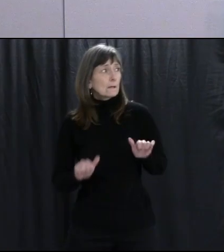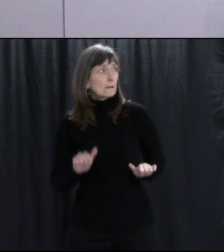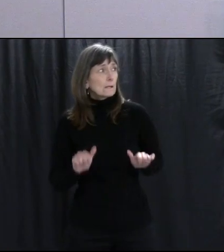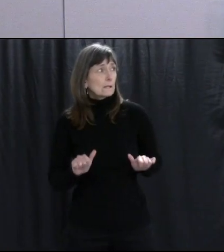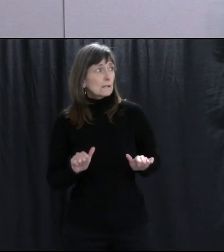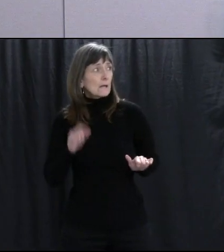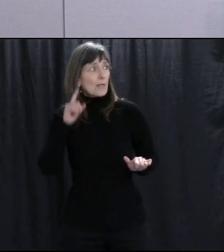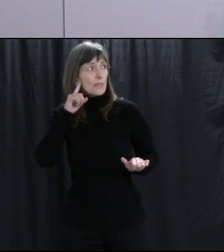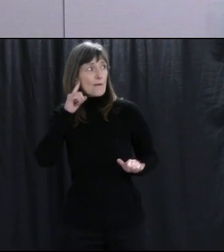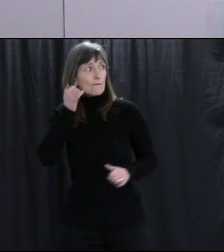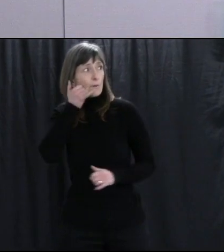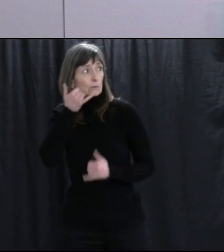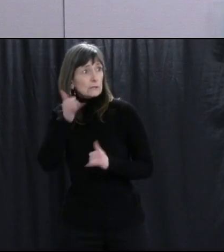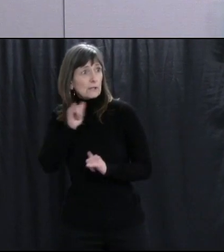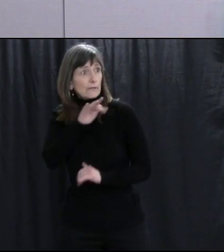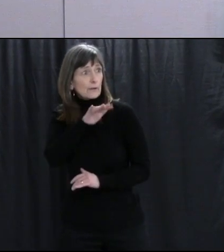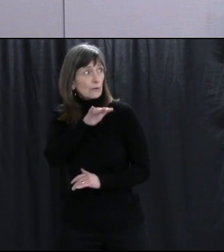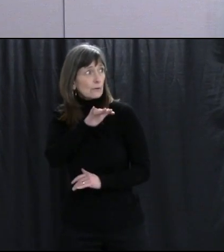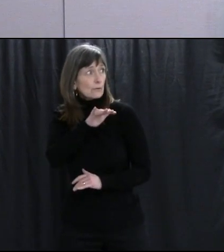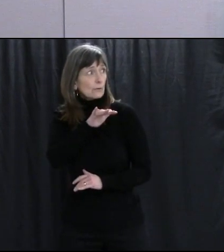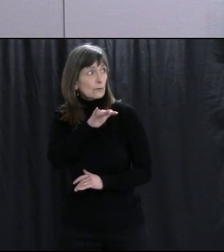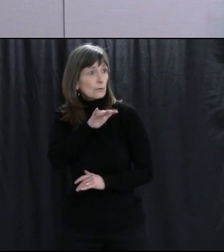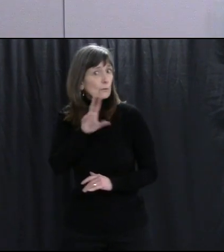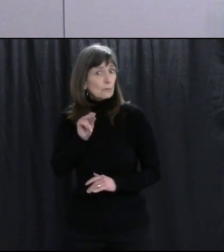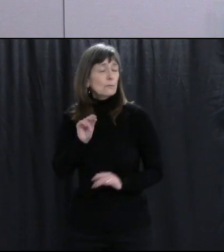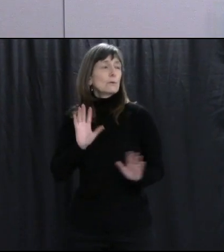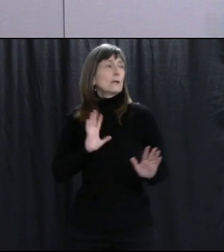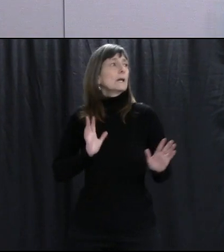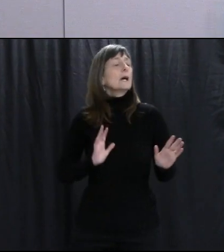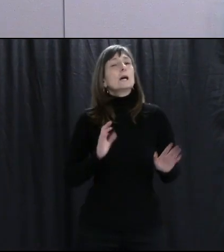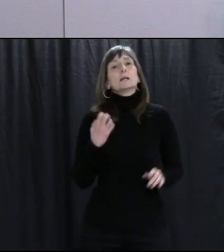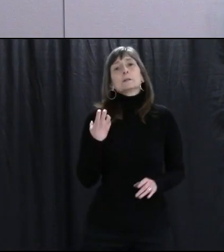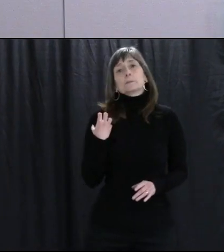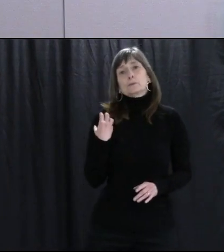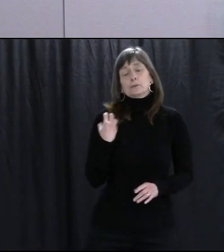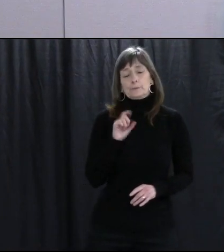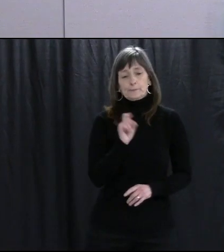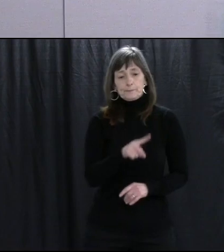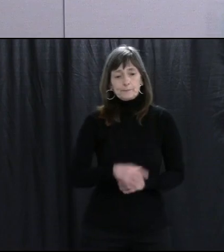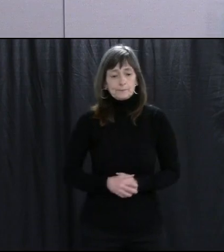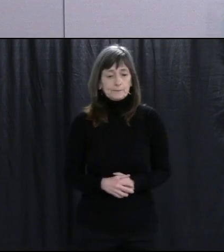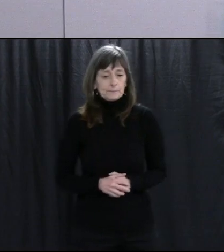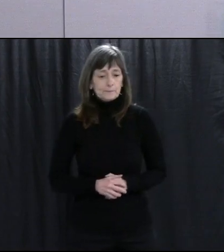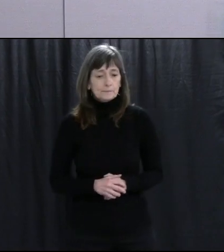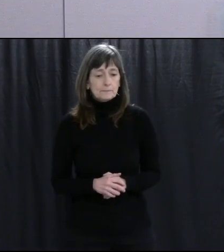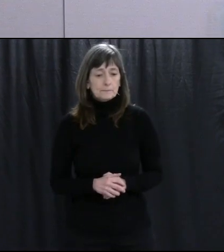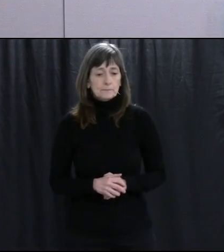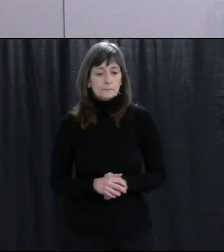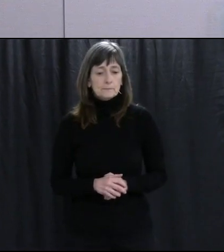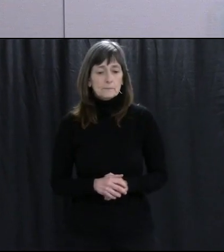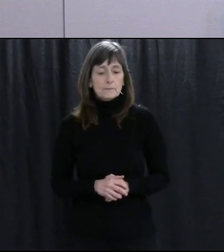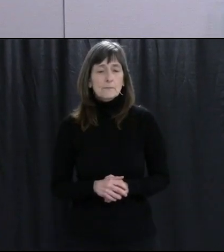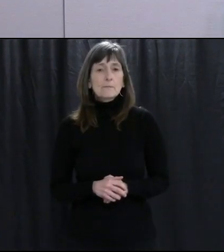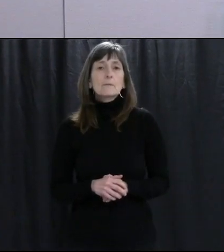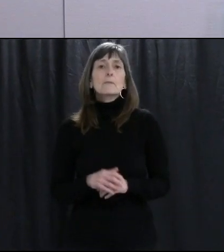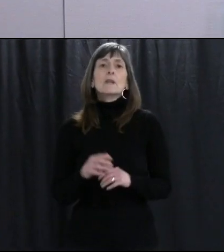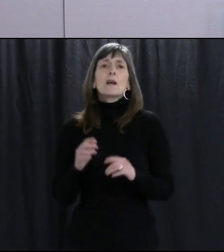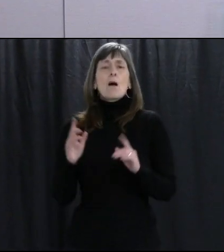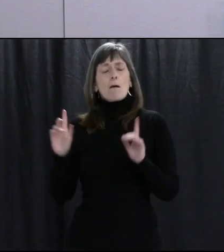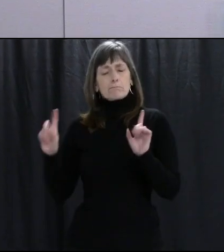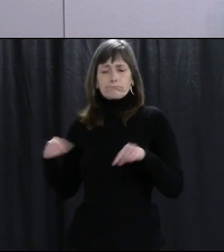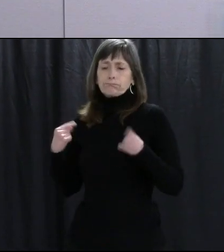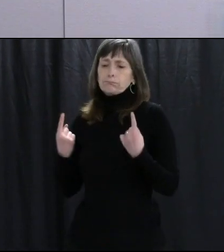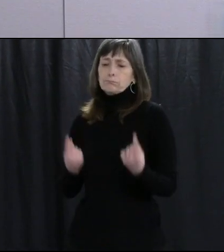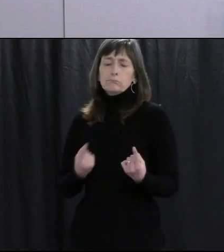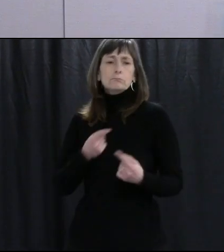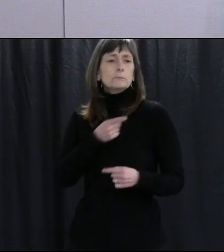Sorry, I just thought I heard someone say they're still there. Okay. Minister Haggie, you, through the beginning of this, stressed how difficult it